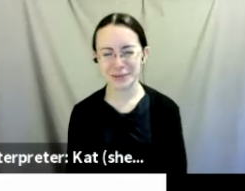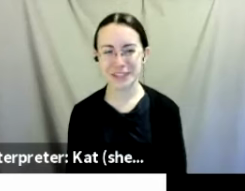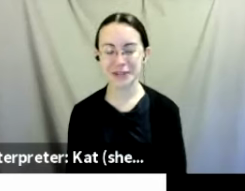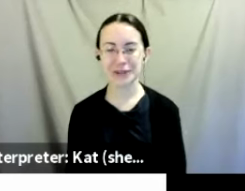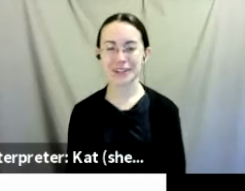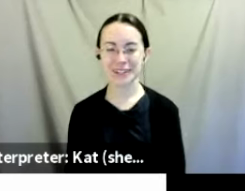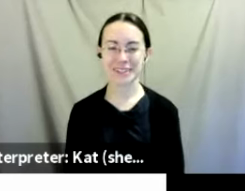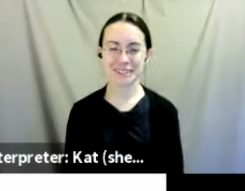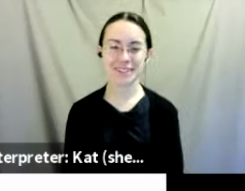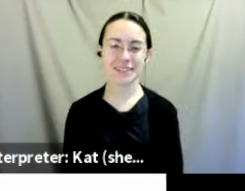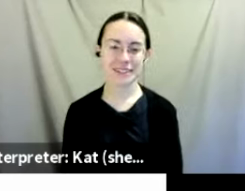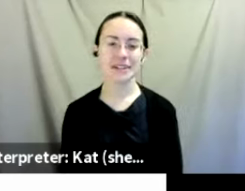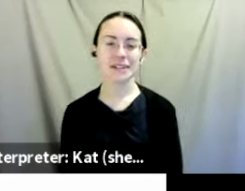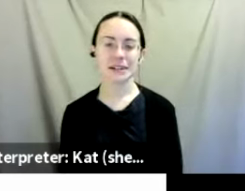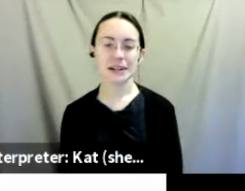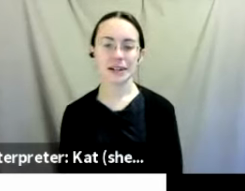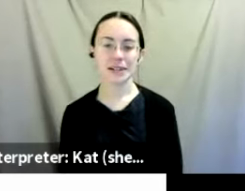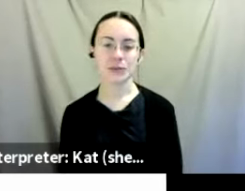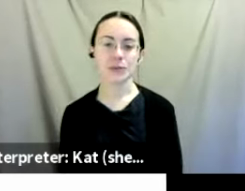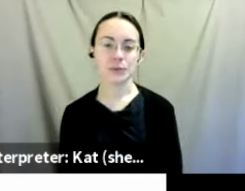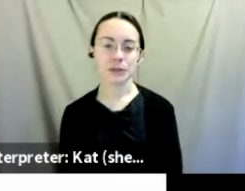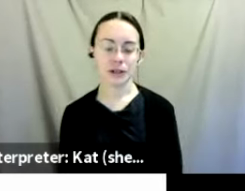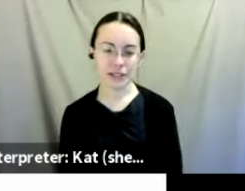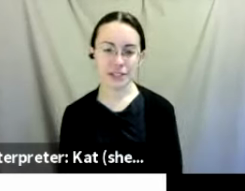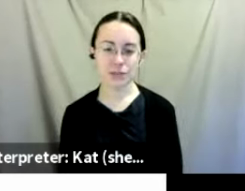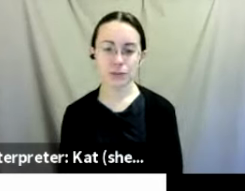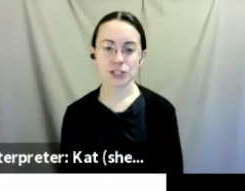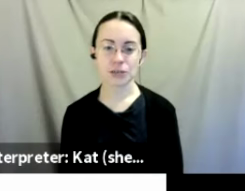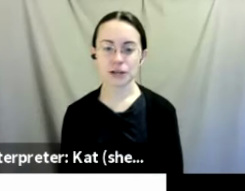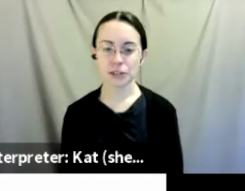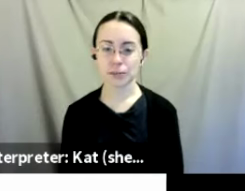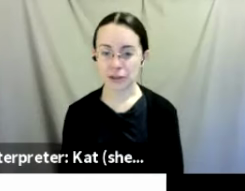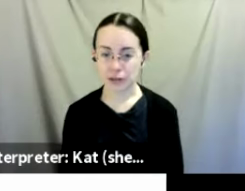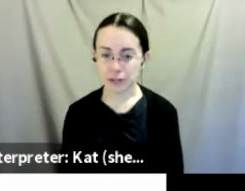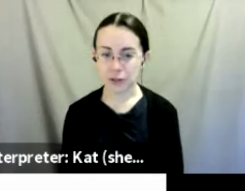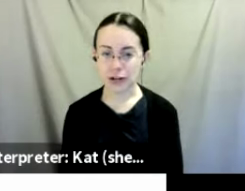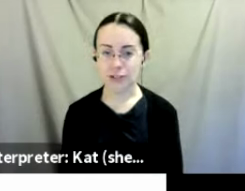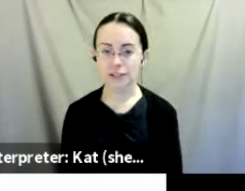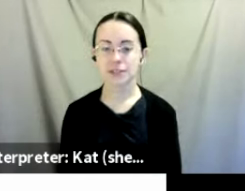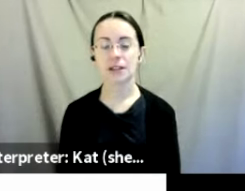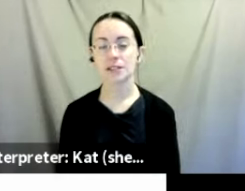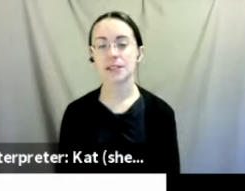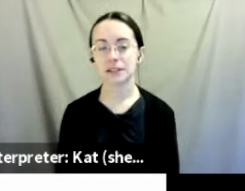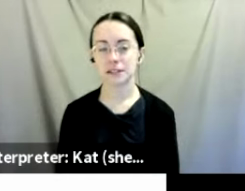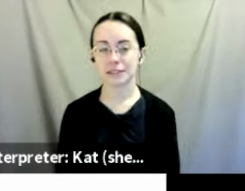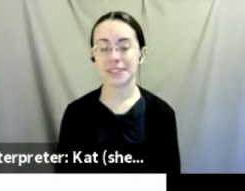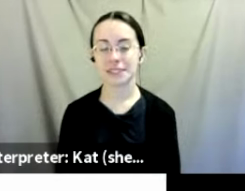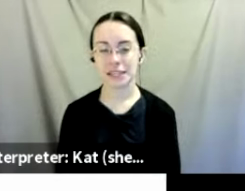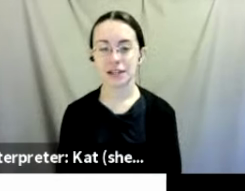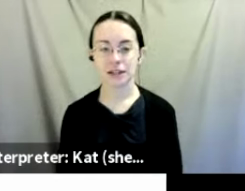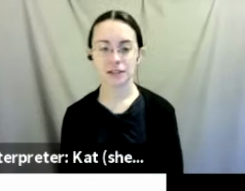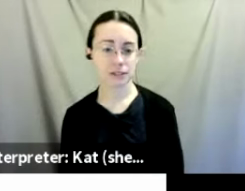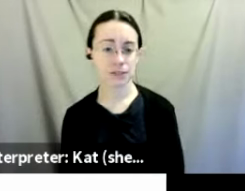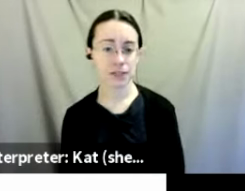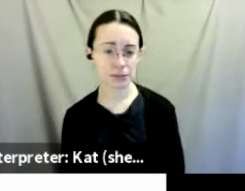Western upstate New York. I collected information about their background demographics and then did a